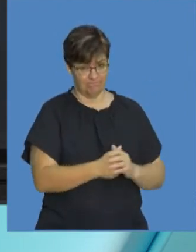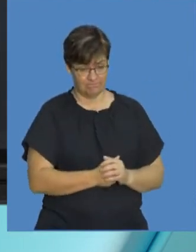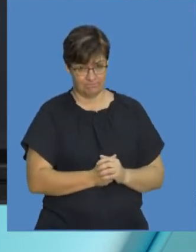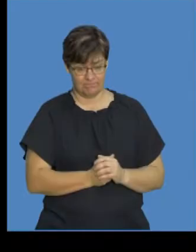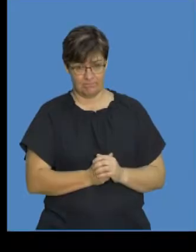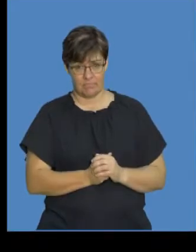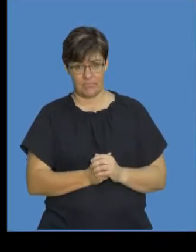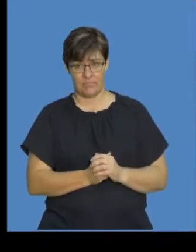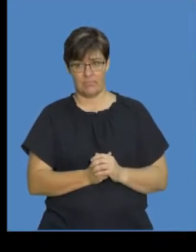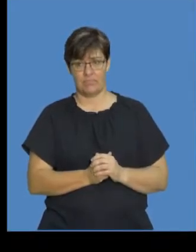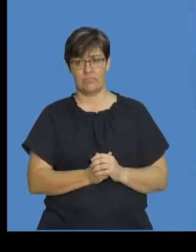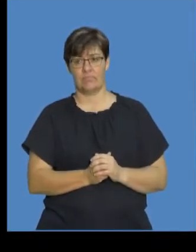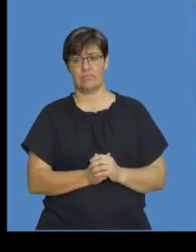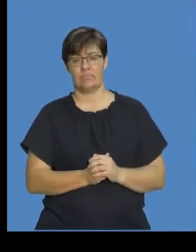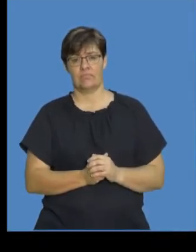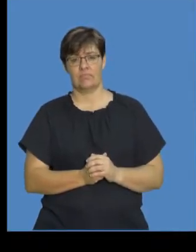Okay?